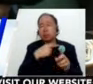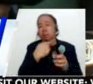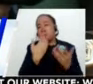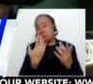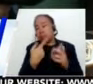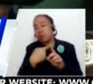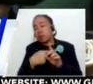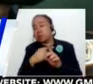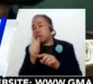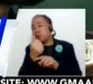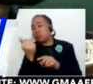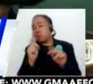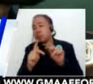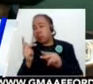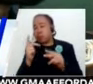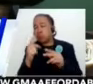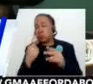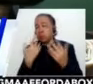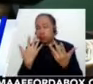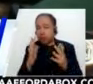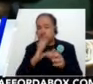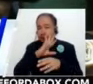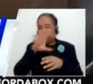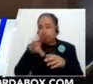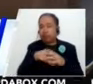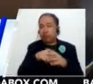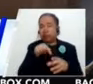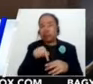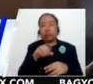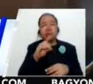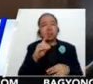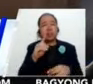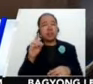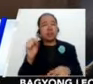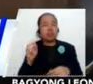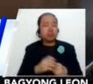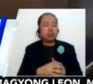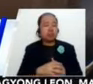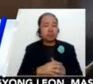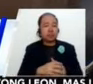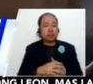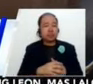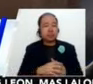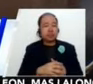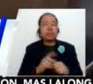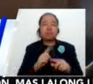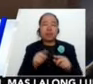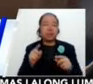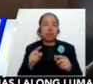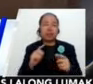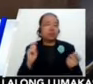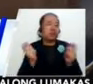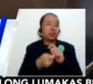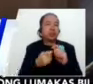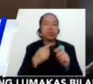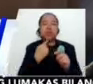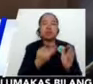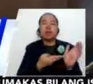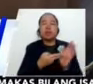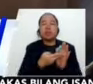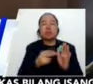were involved in those incidents. Bagamat binawi ni Duterte ang unang pag-amin na meron siyang death